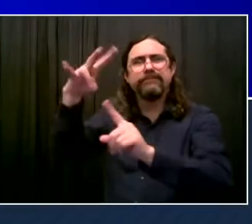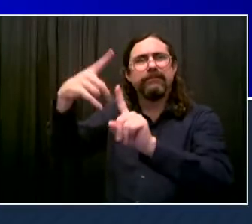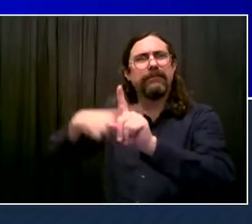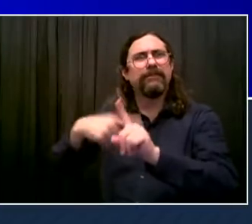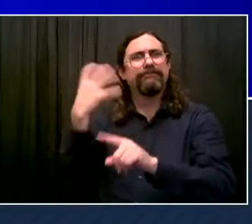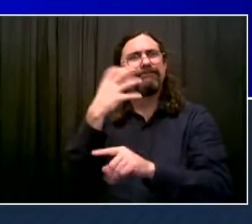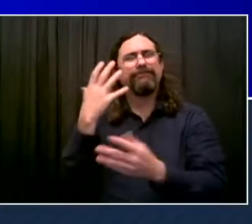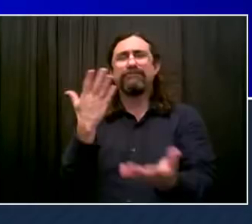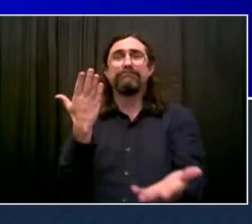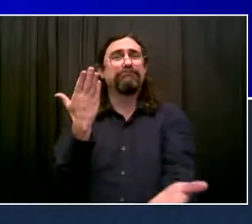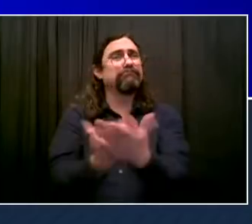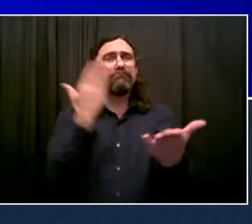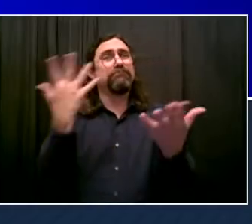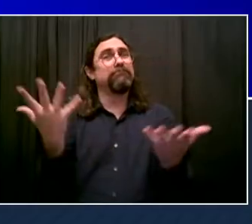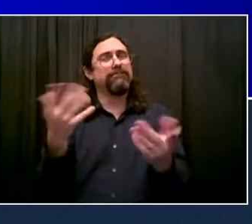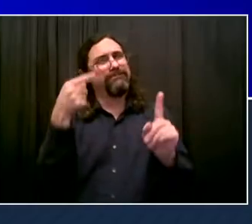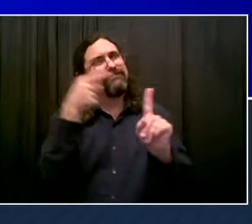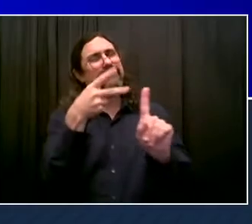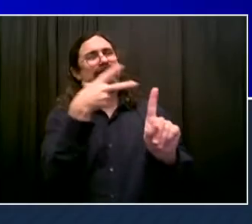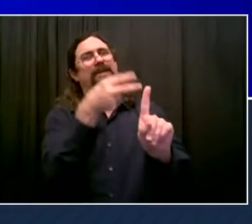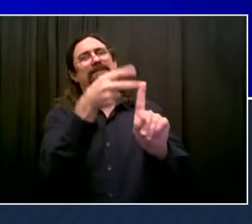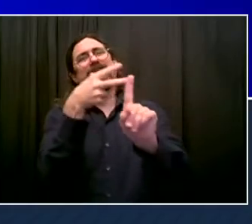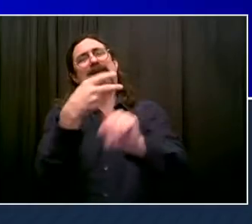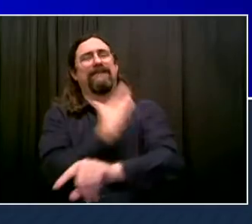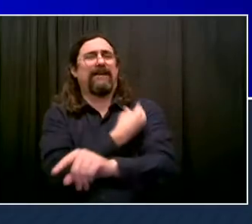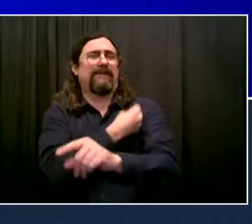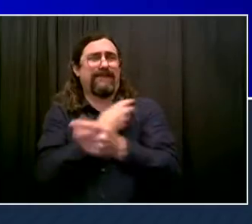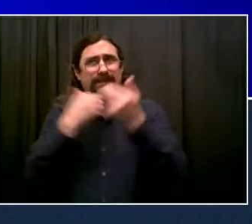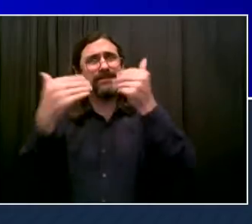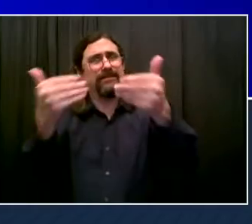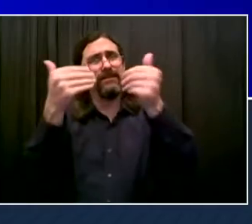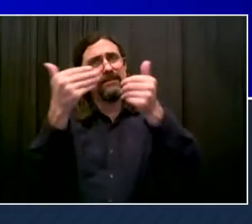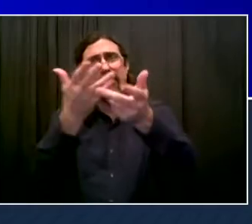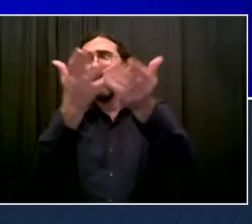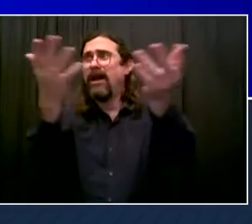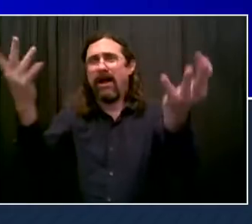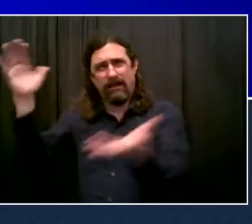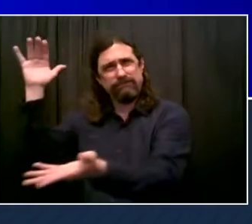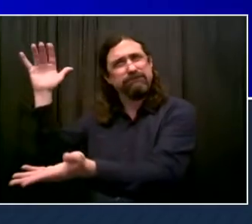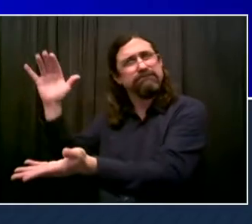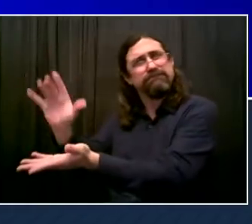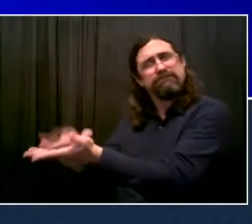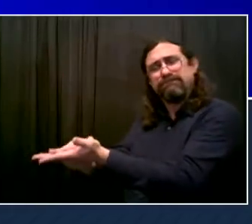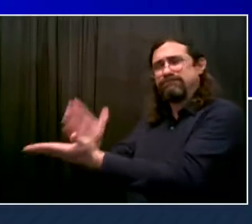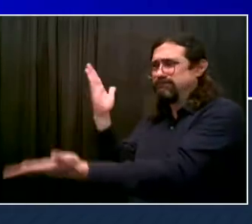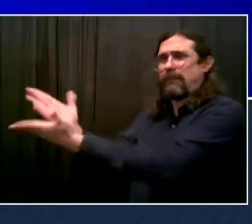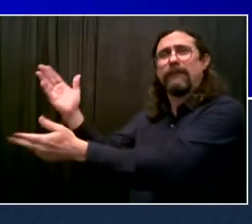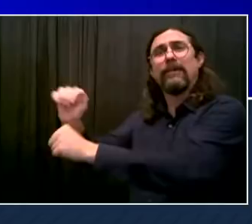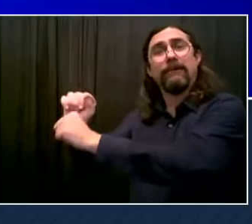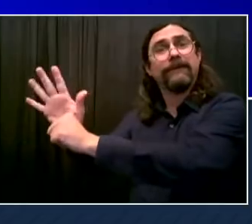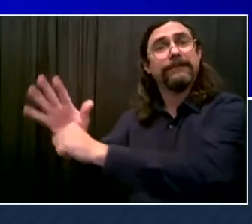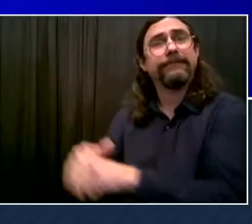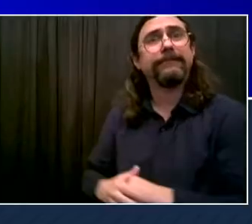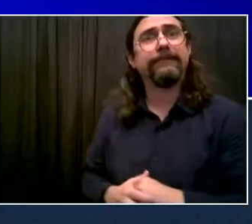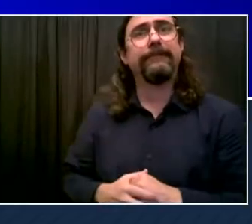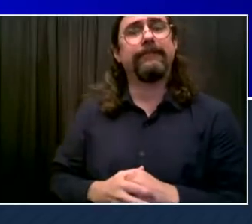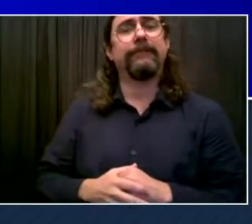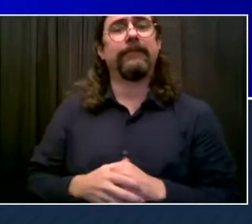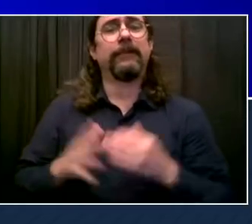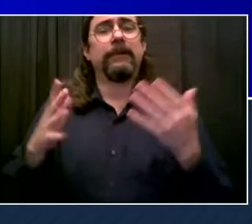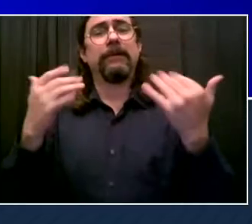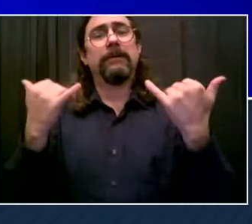year, new COVID cases are down 95%. From a high of 57